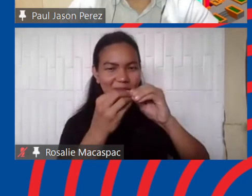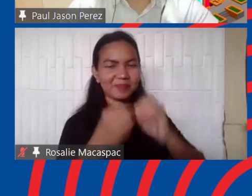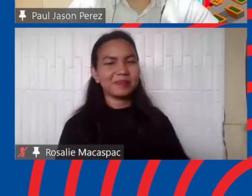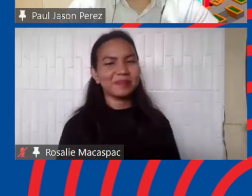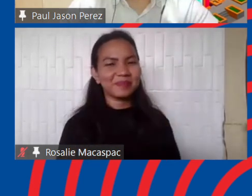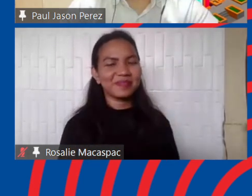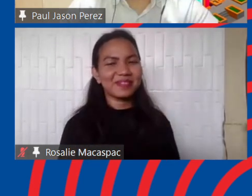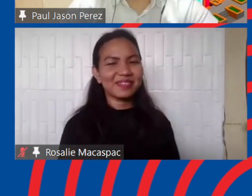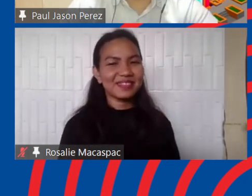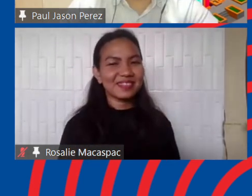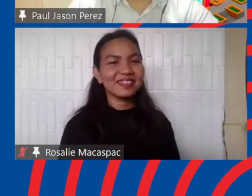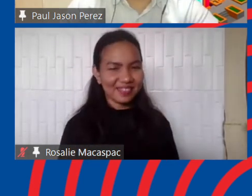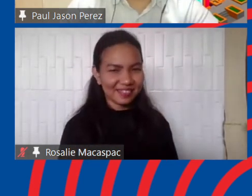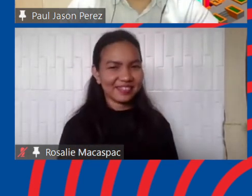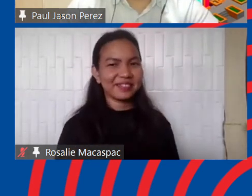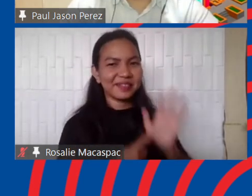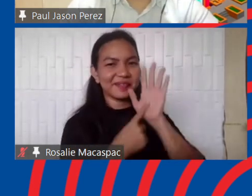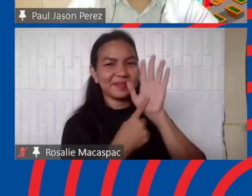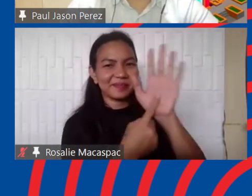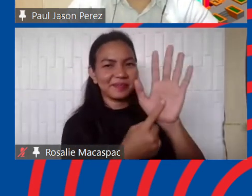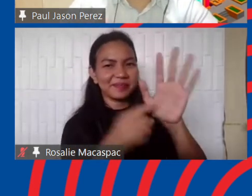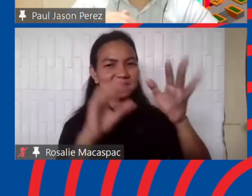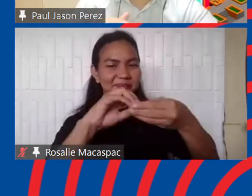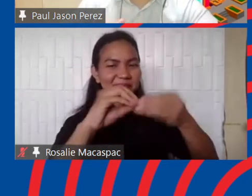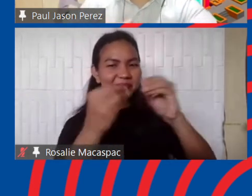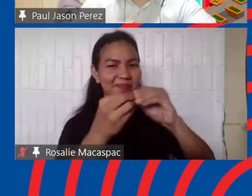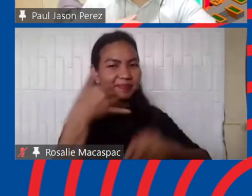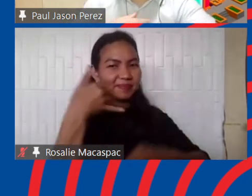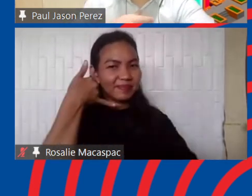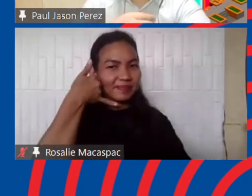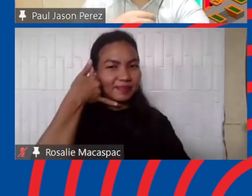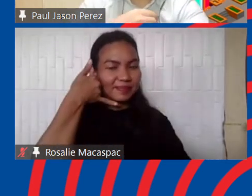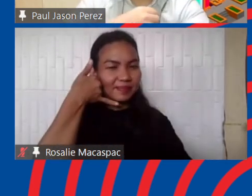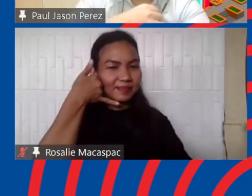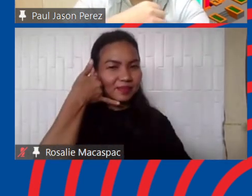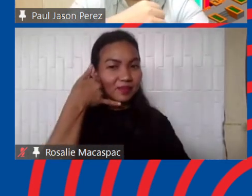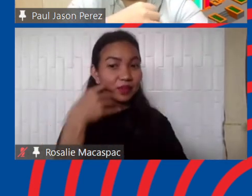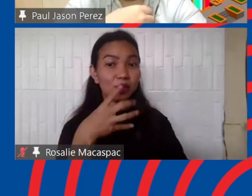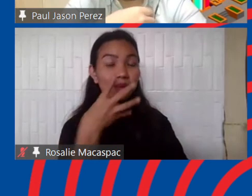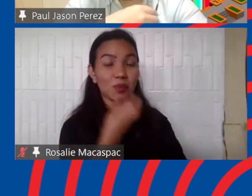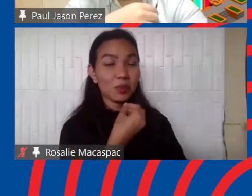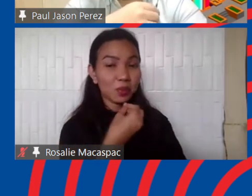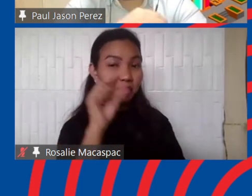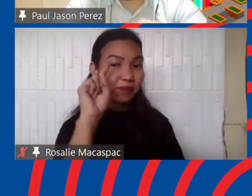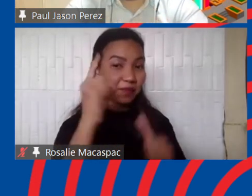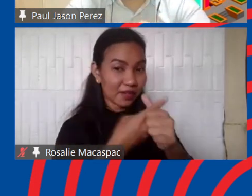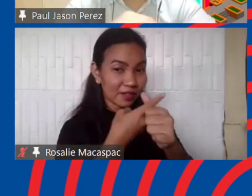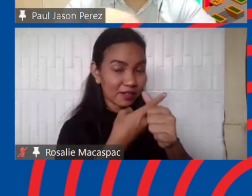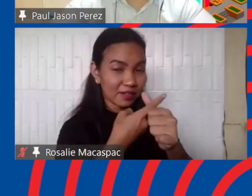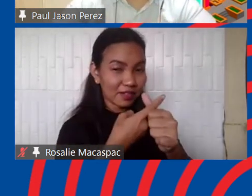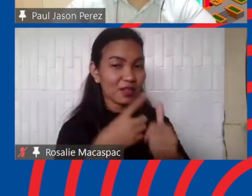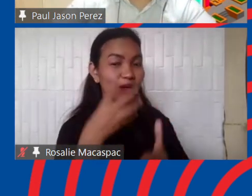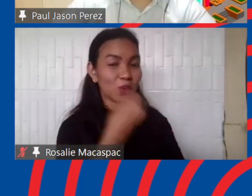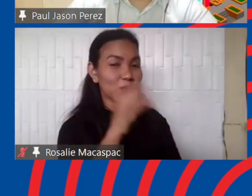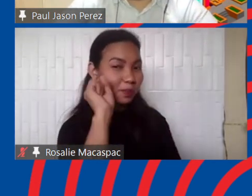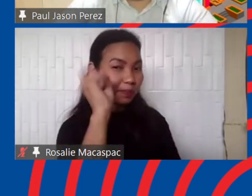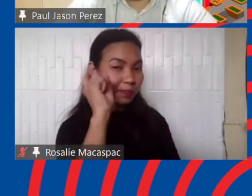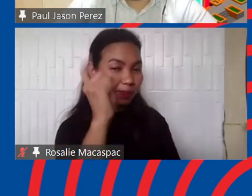Here's the number. Okay. Kung sinong unang makatawag at makasagot ng